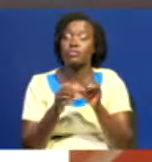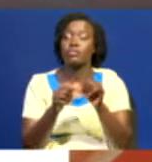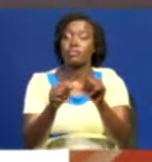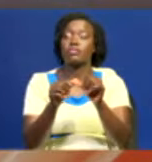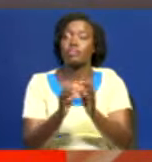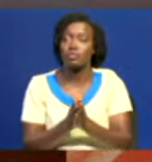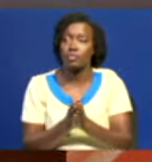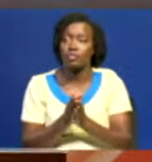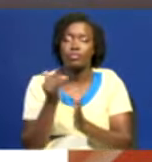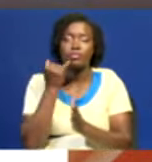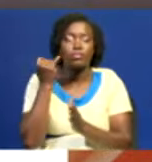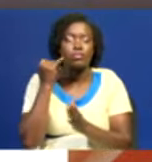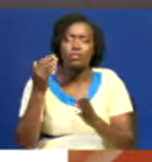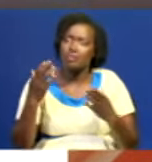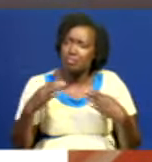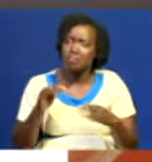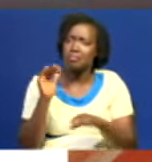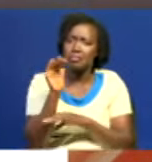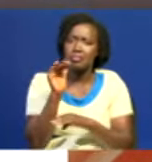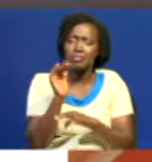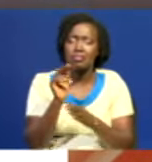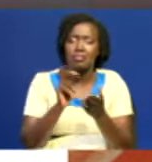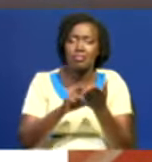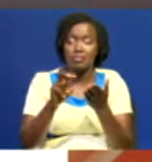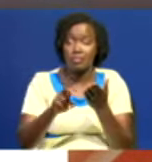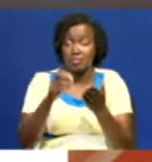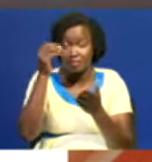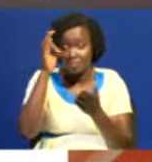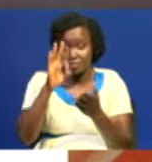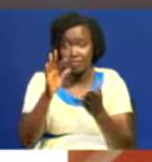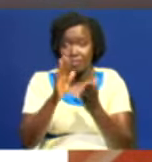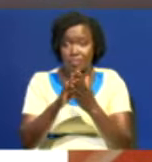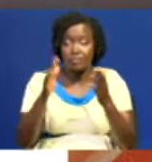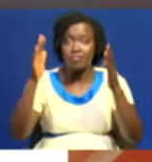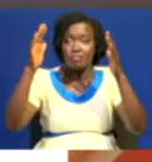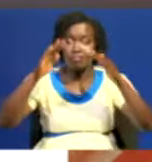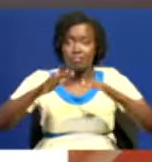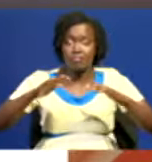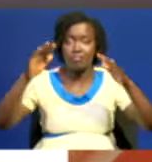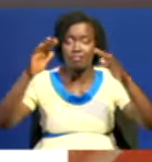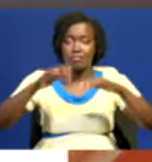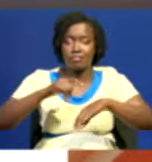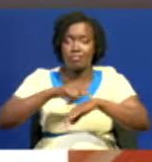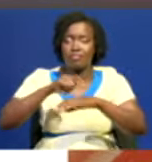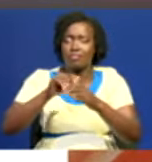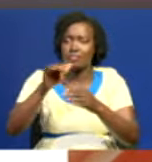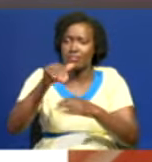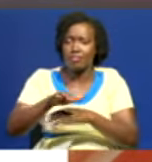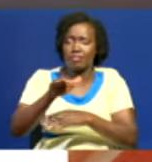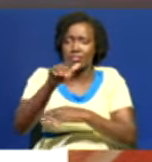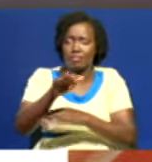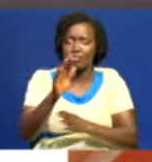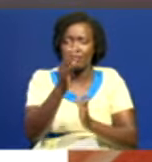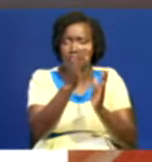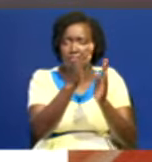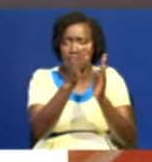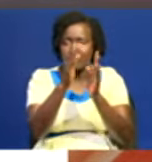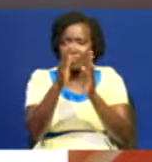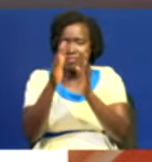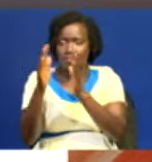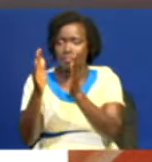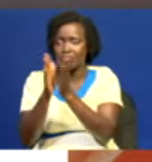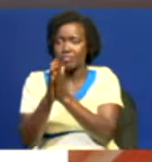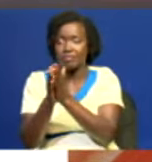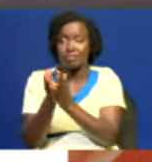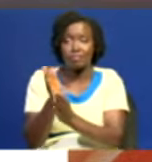On Nakuru, residents have been urged to take advantage of the on-rainy season to plant more trees so as to restore the